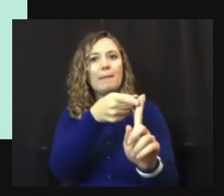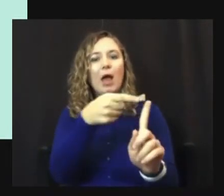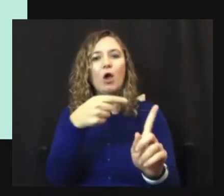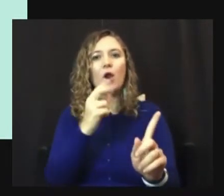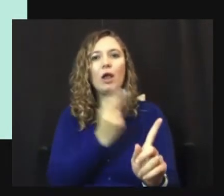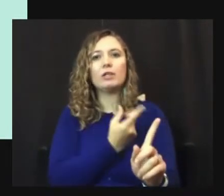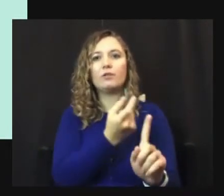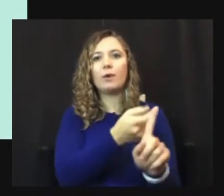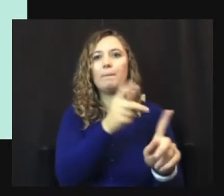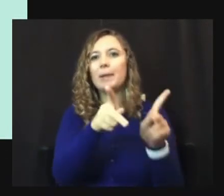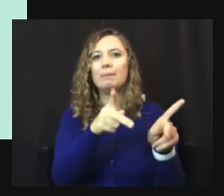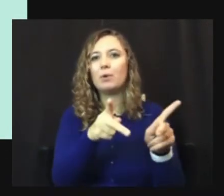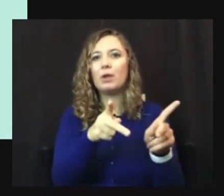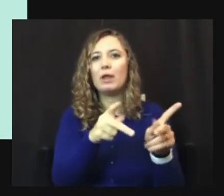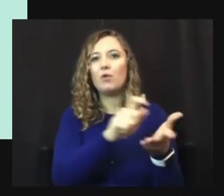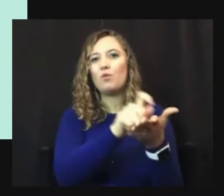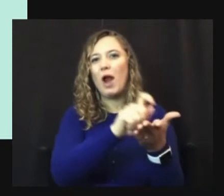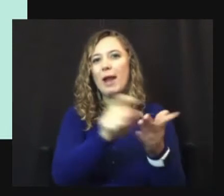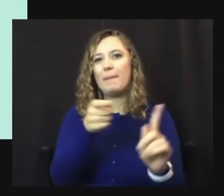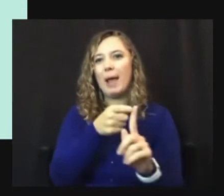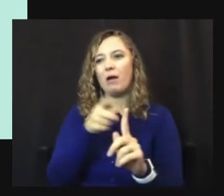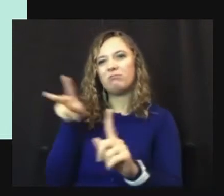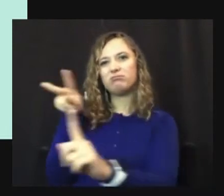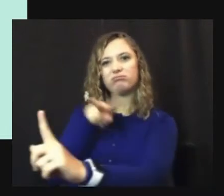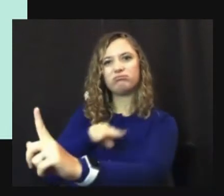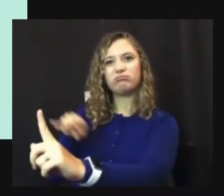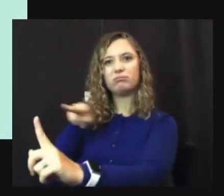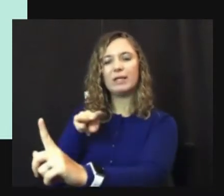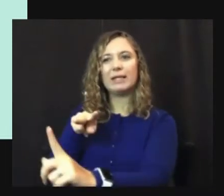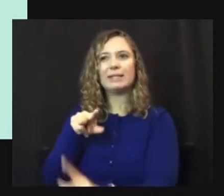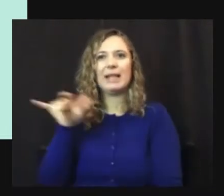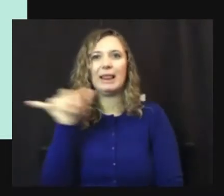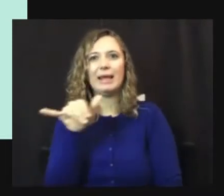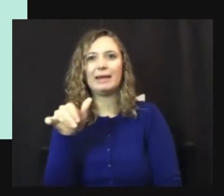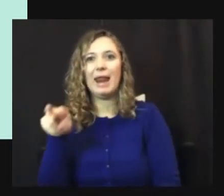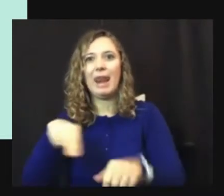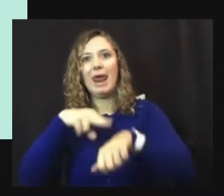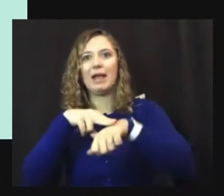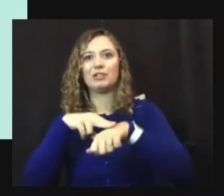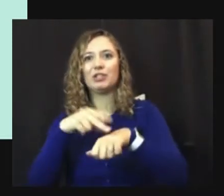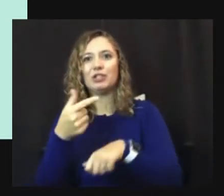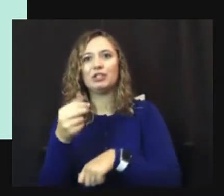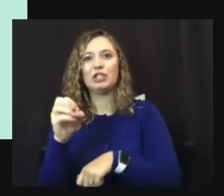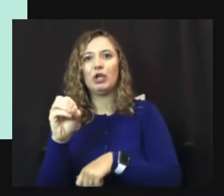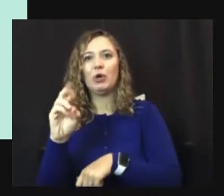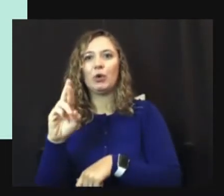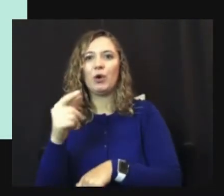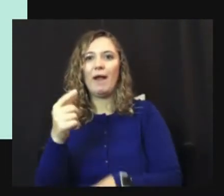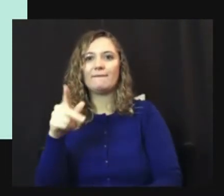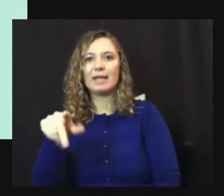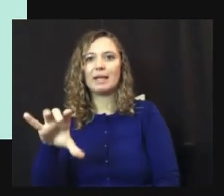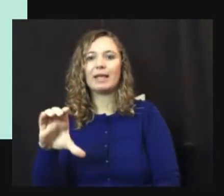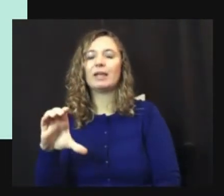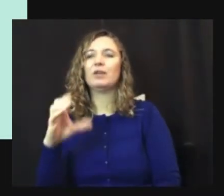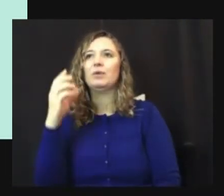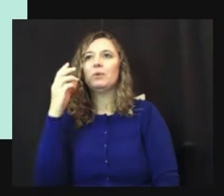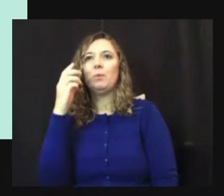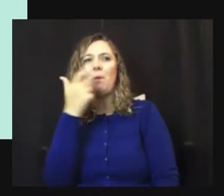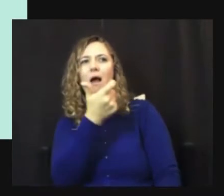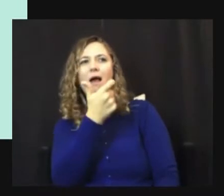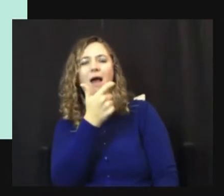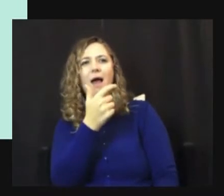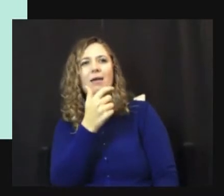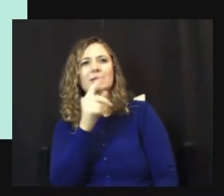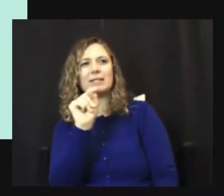us. It's kind of like watching an episode of National Geographic when we see the way that we're talked